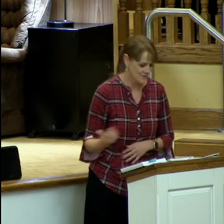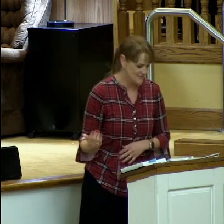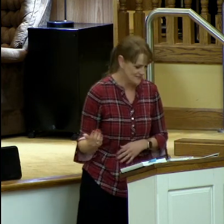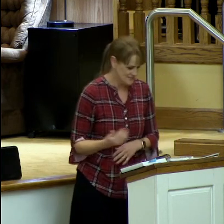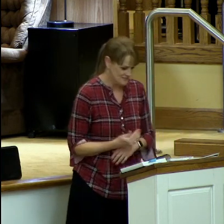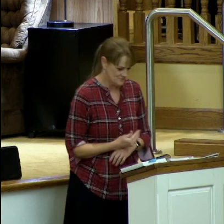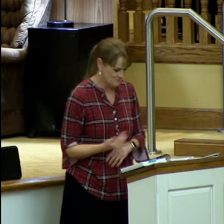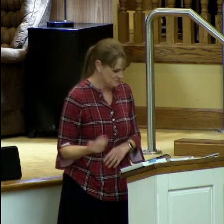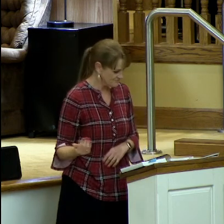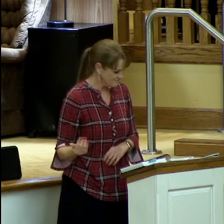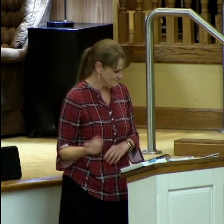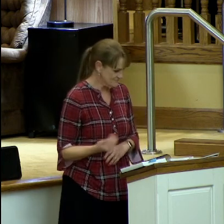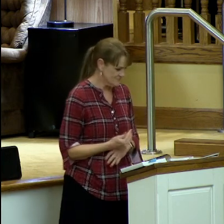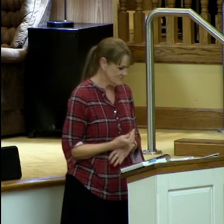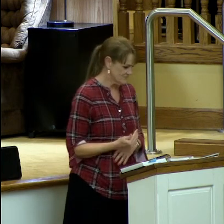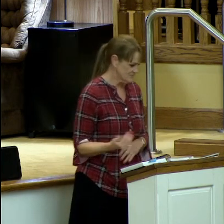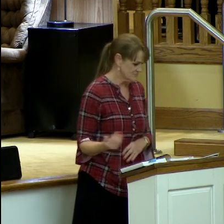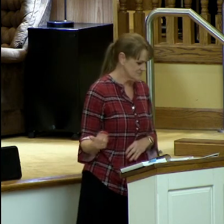Am.